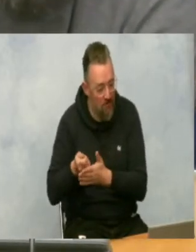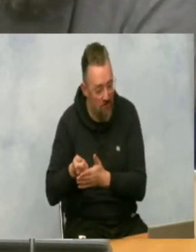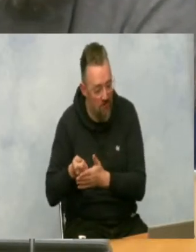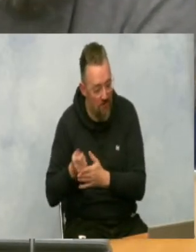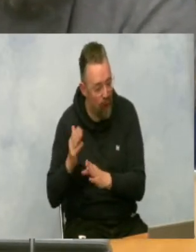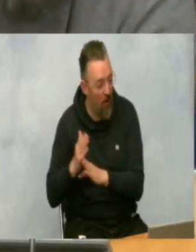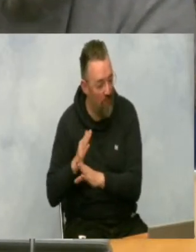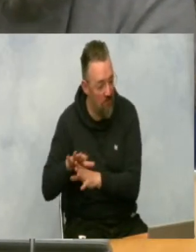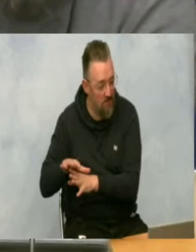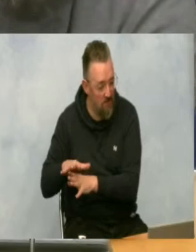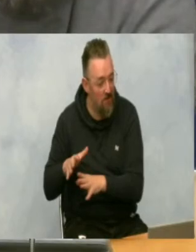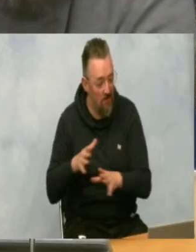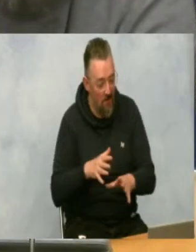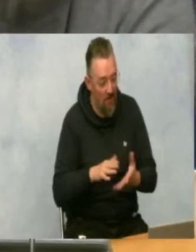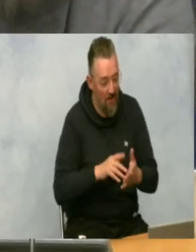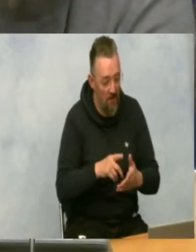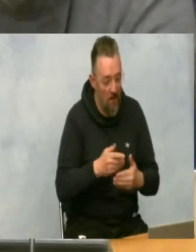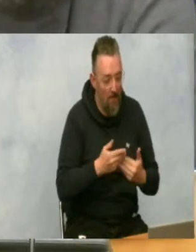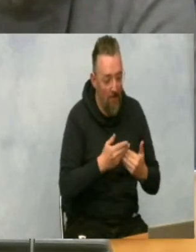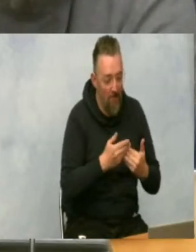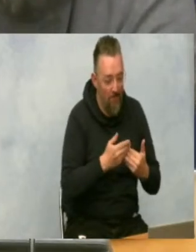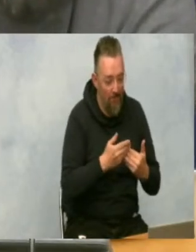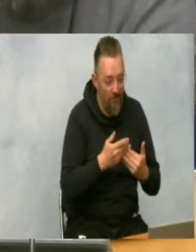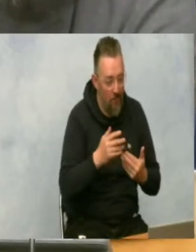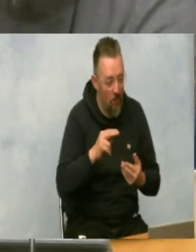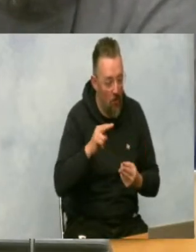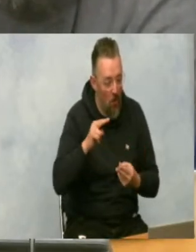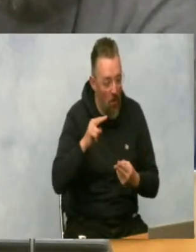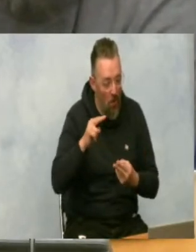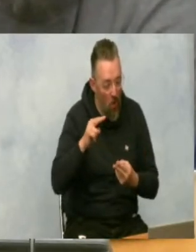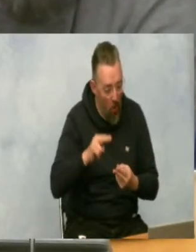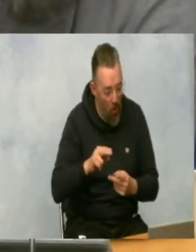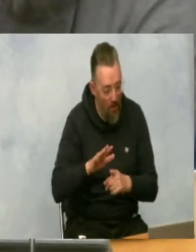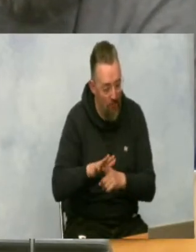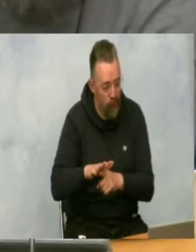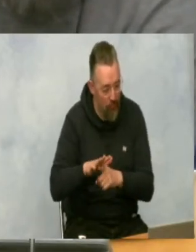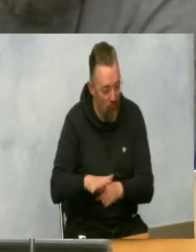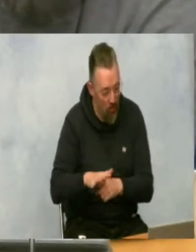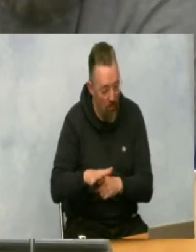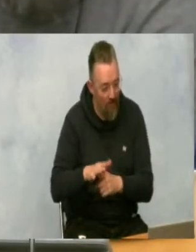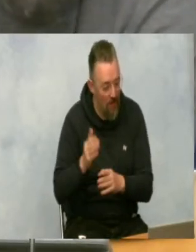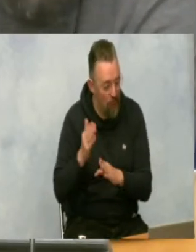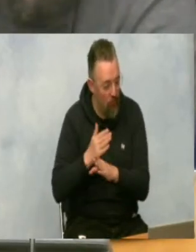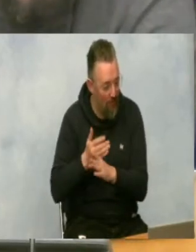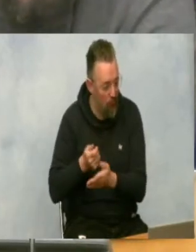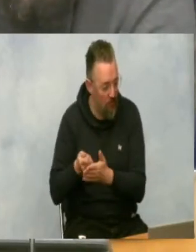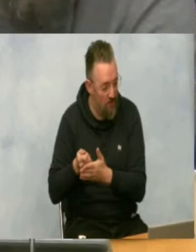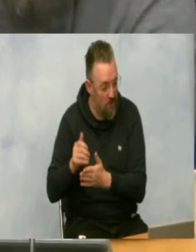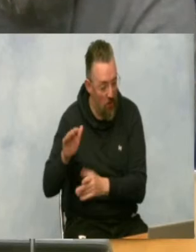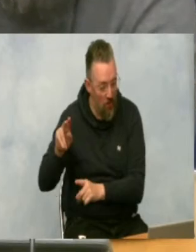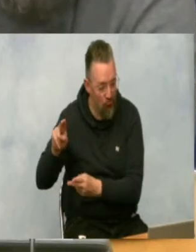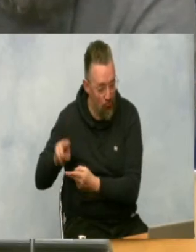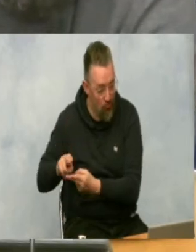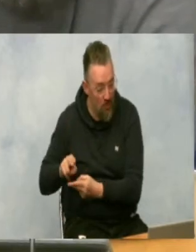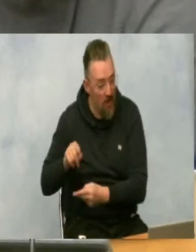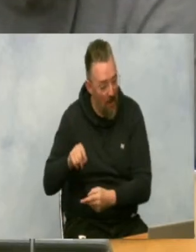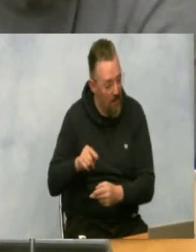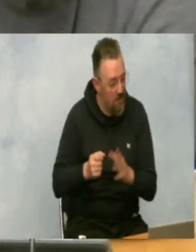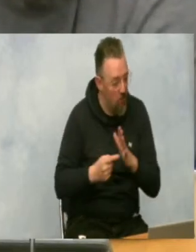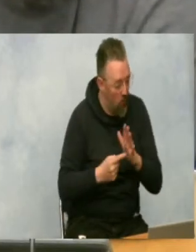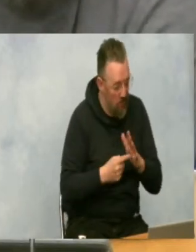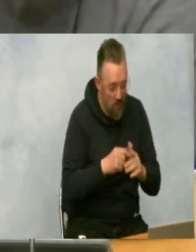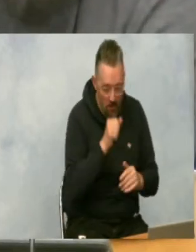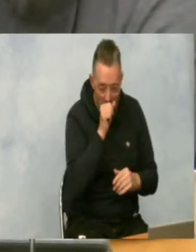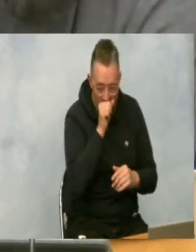privately, and would have the effect of kind of lowering the pressure on private rents or on private prices. I think that's an important distinction